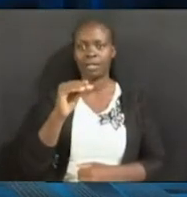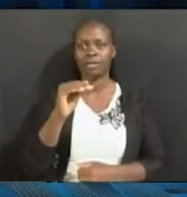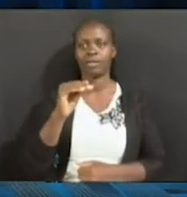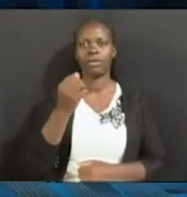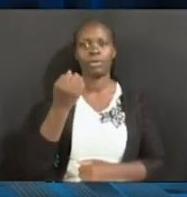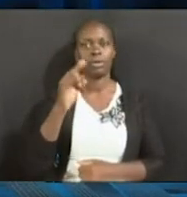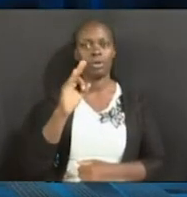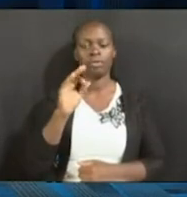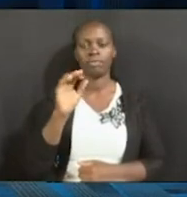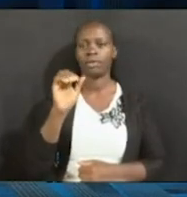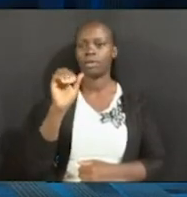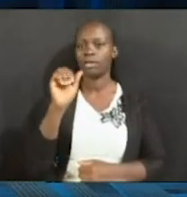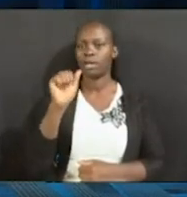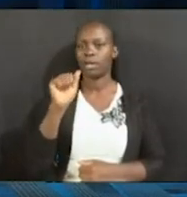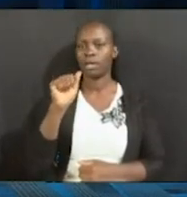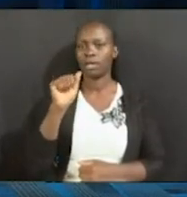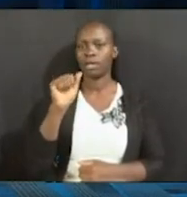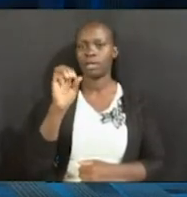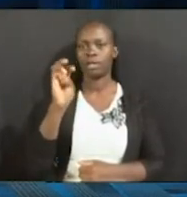empty."